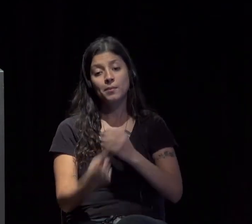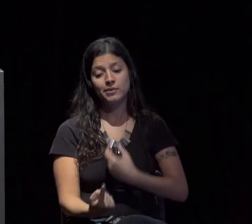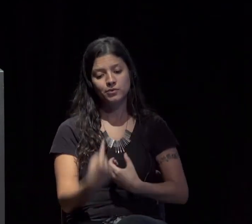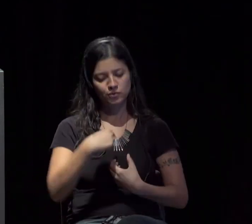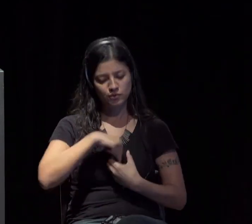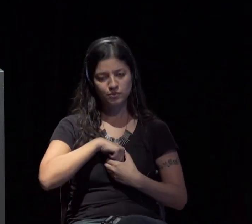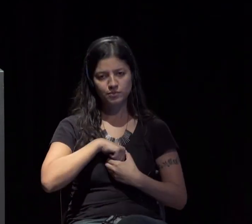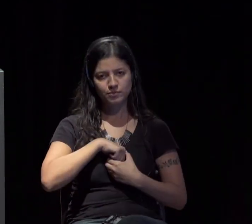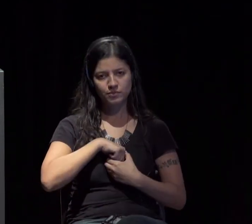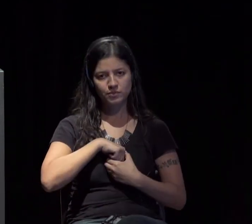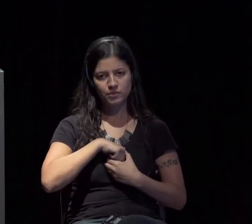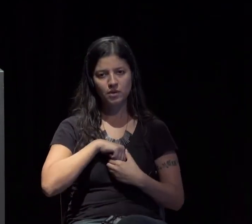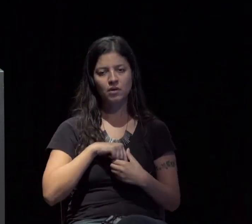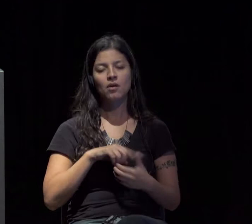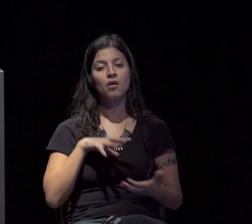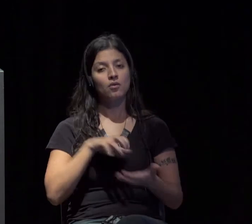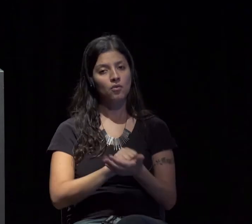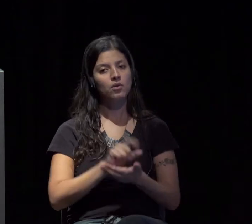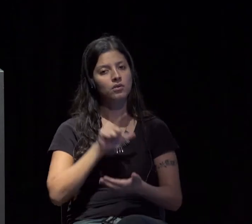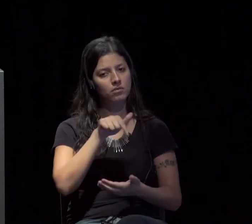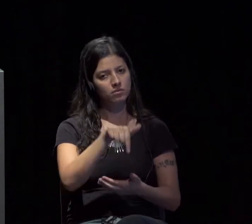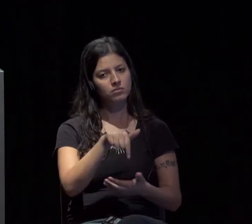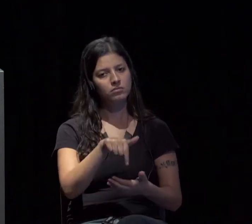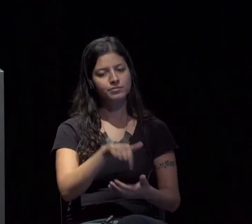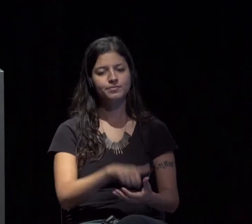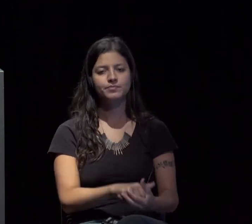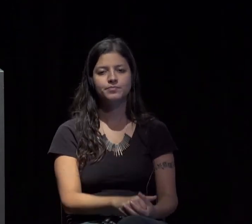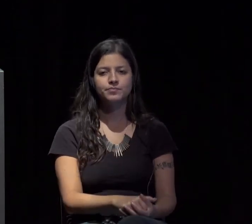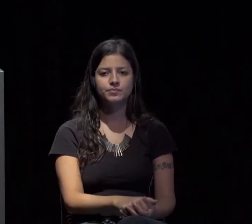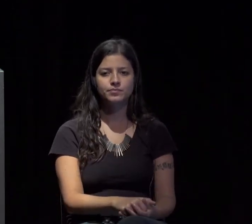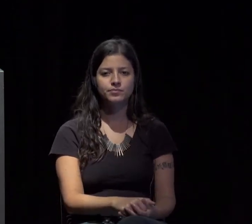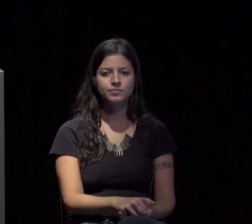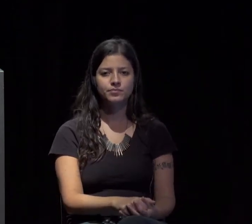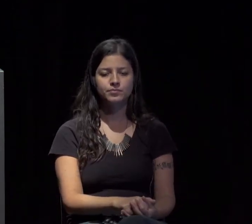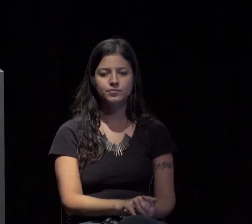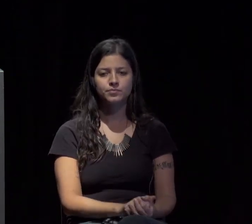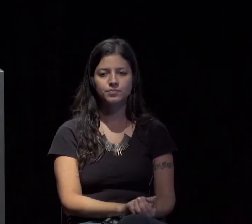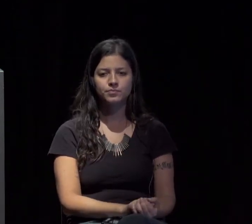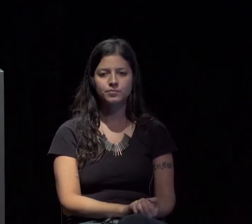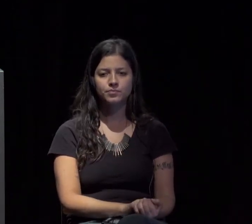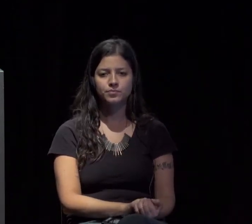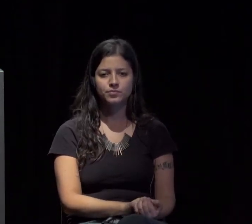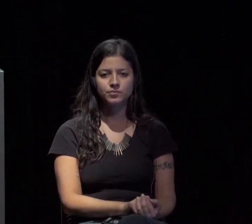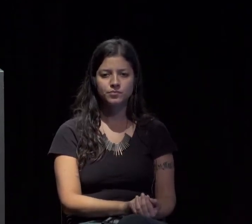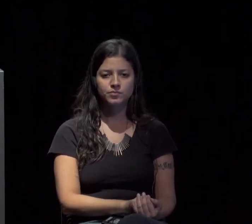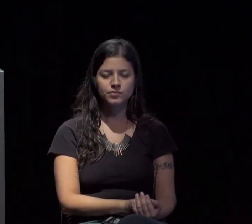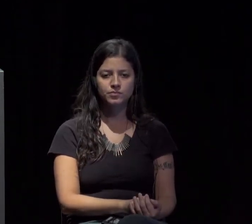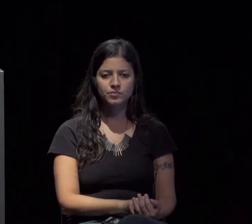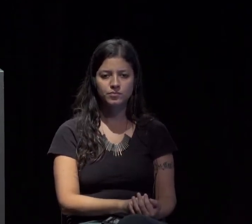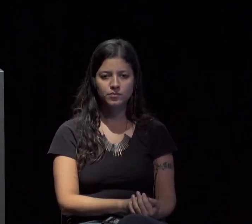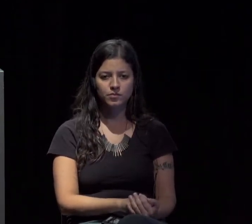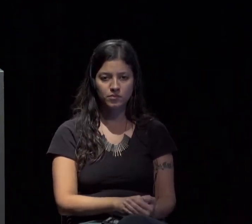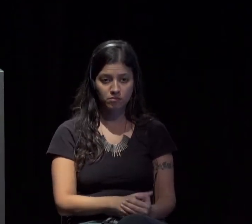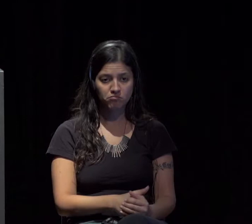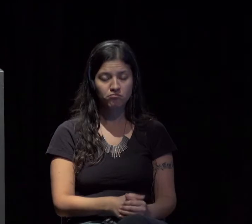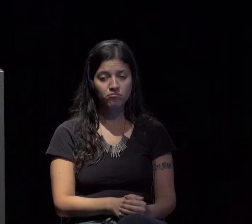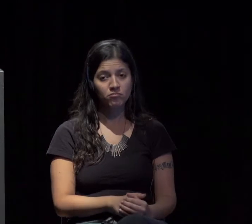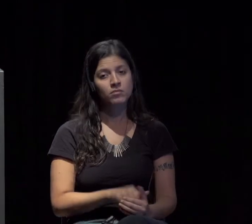process that is remarkably like that of El Salahi, Anatsui